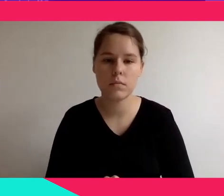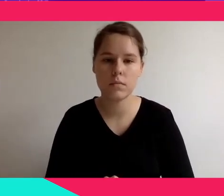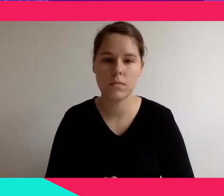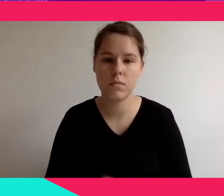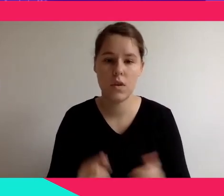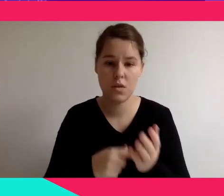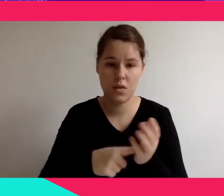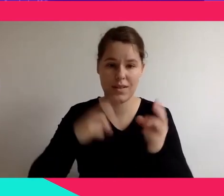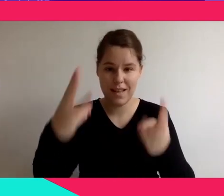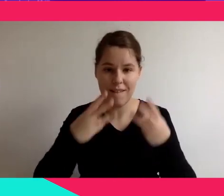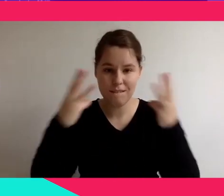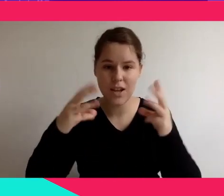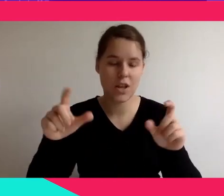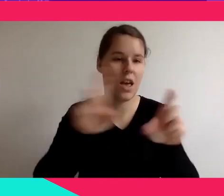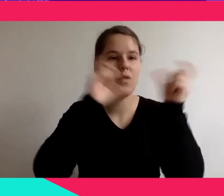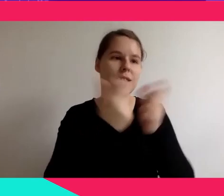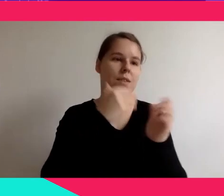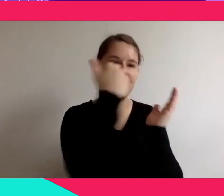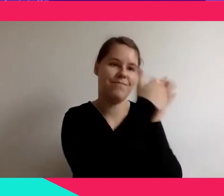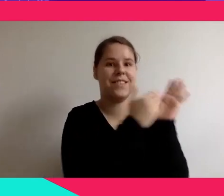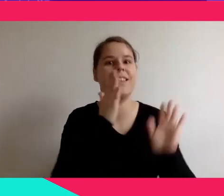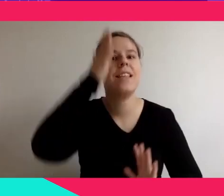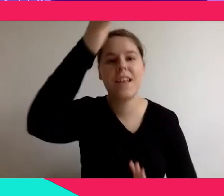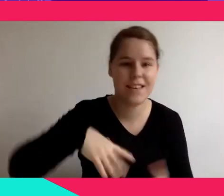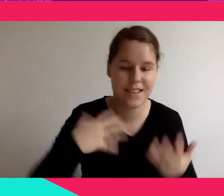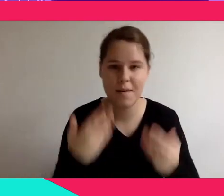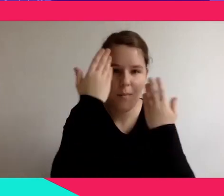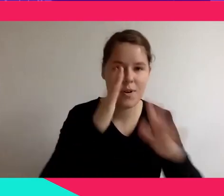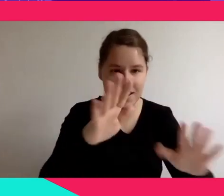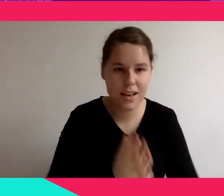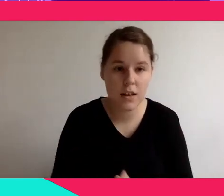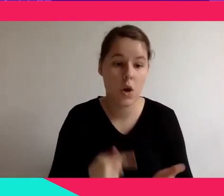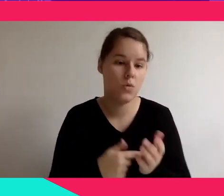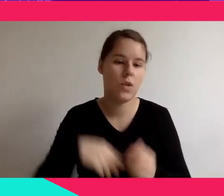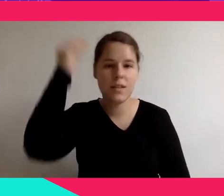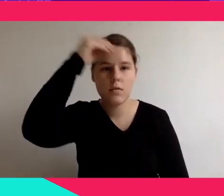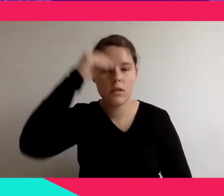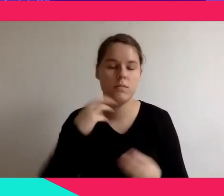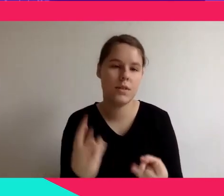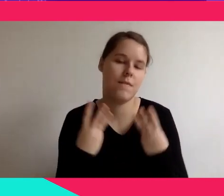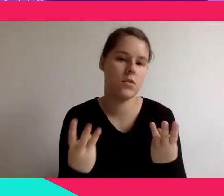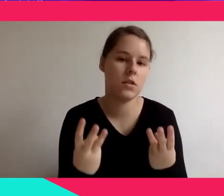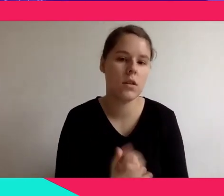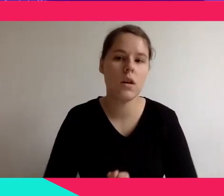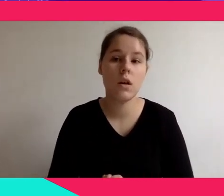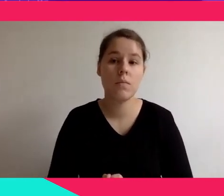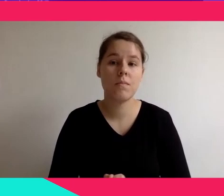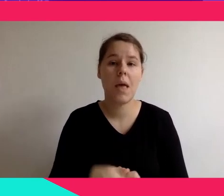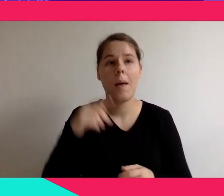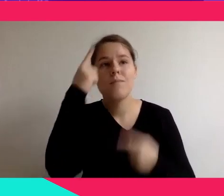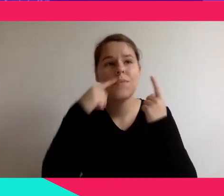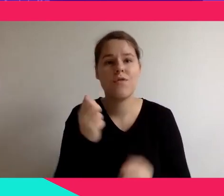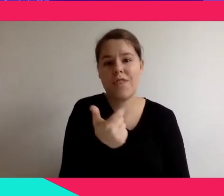An important thing that we have learned, and I know that this is a shared learning in the museum and